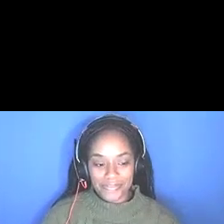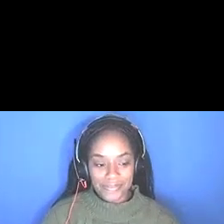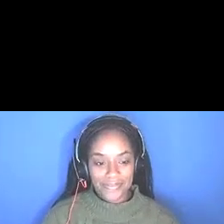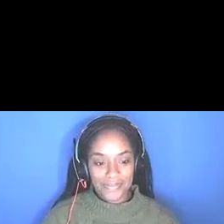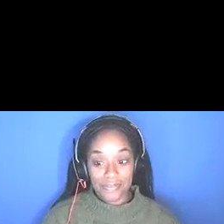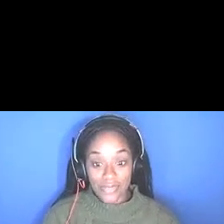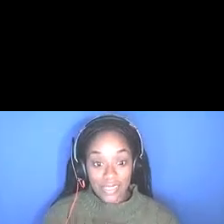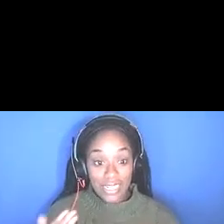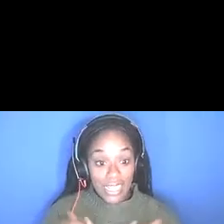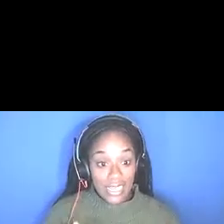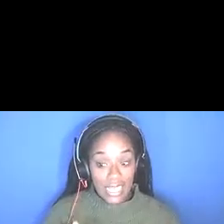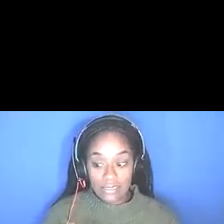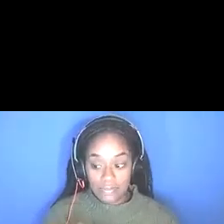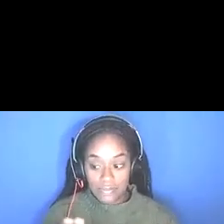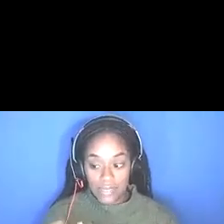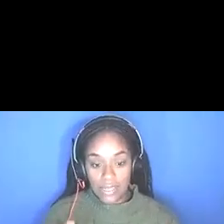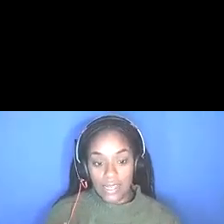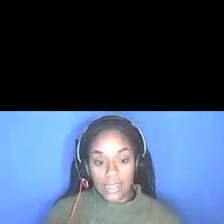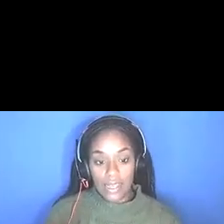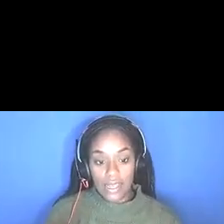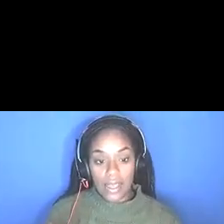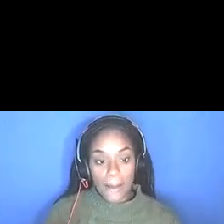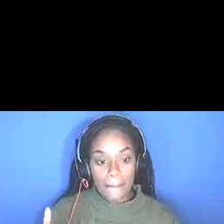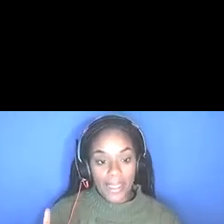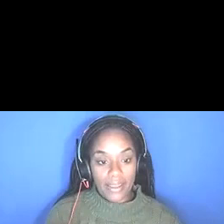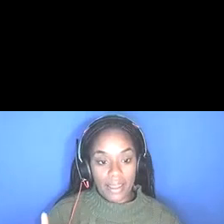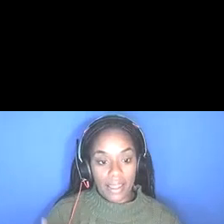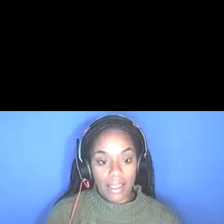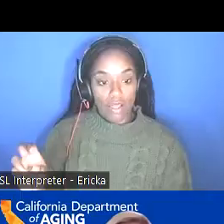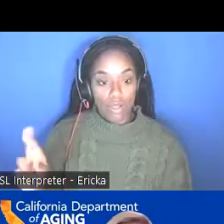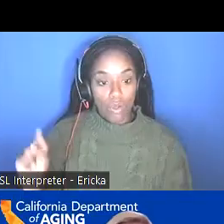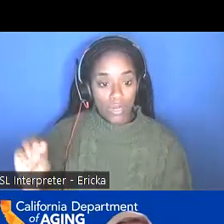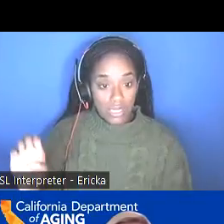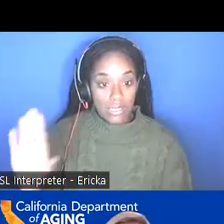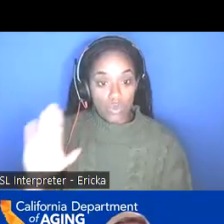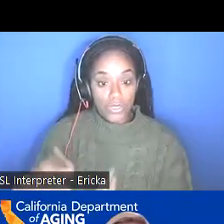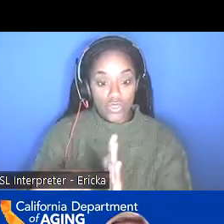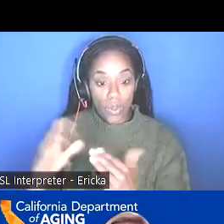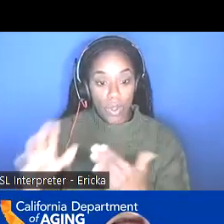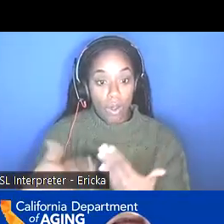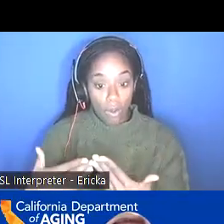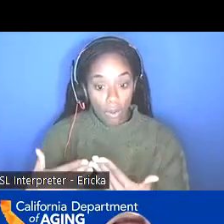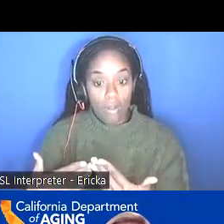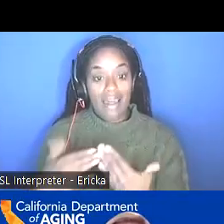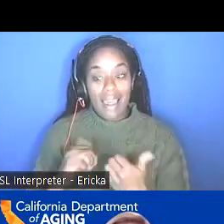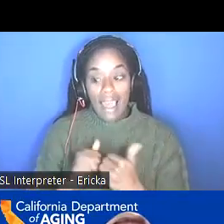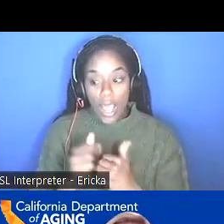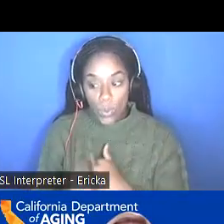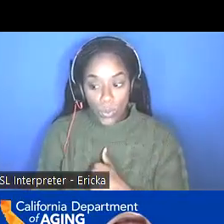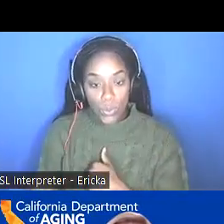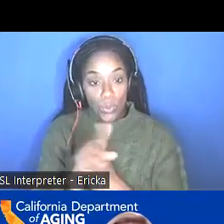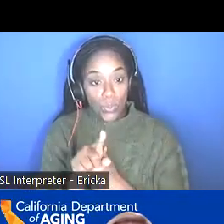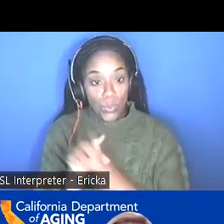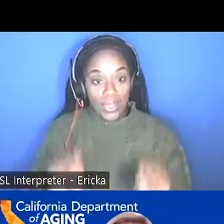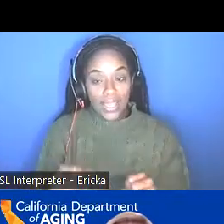Our next item is Amanda Lawrence will be demonstrating for all of us how you can use